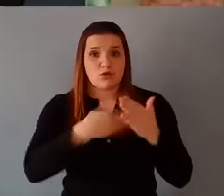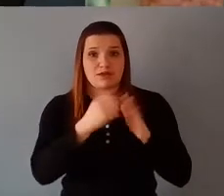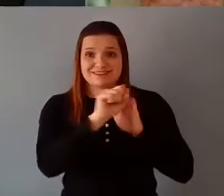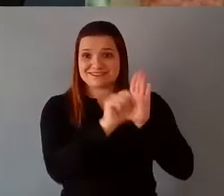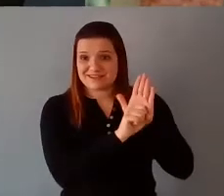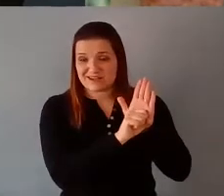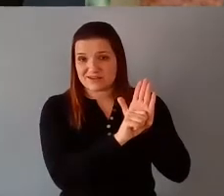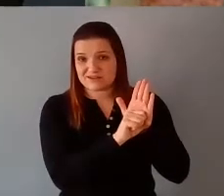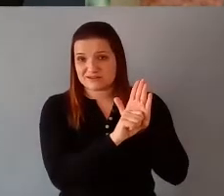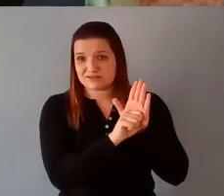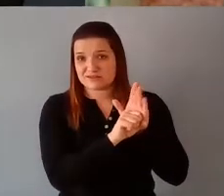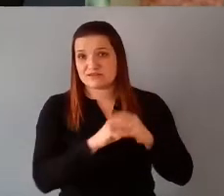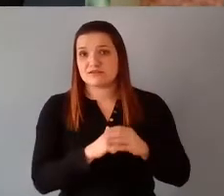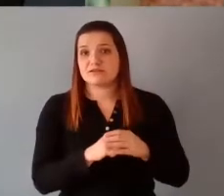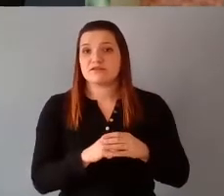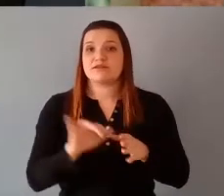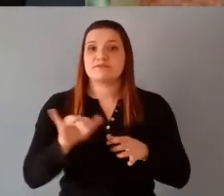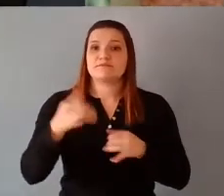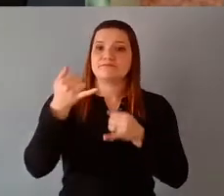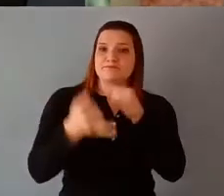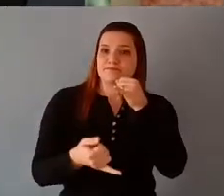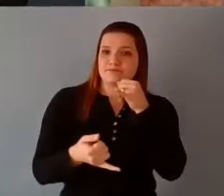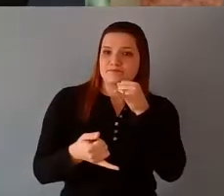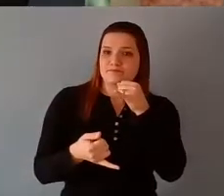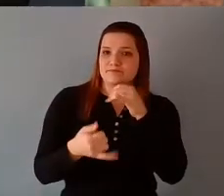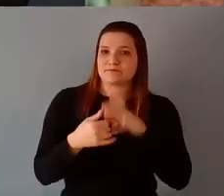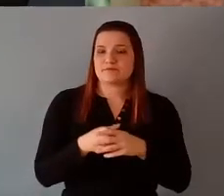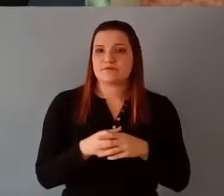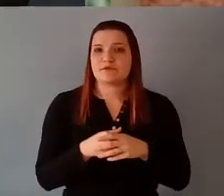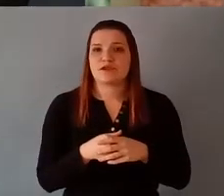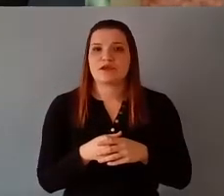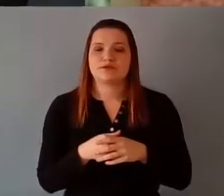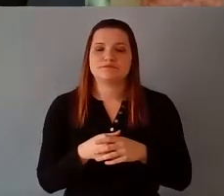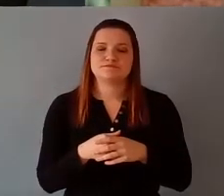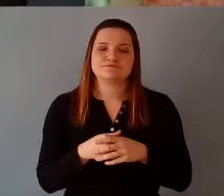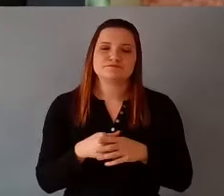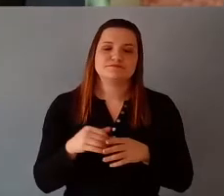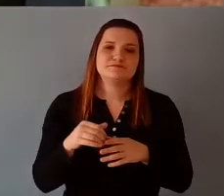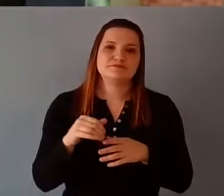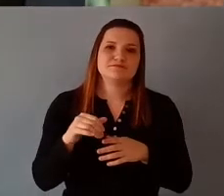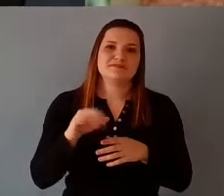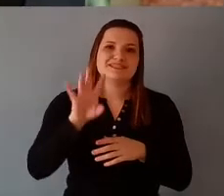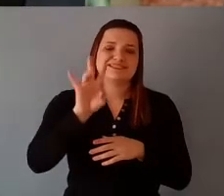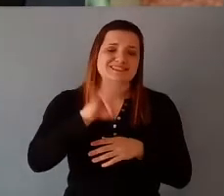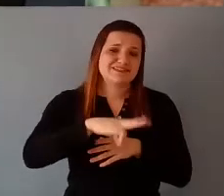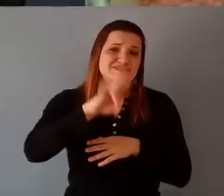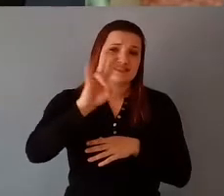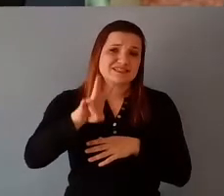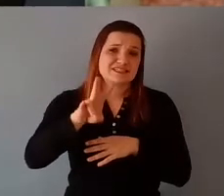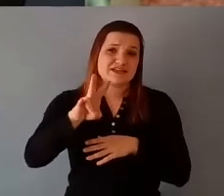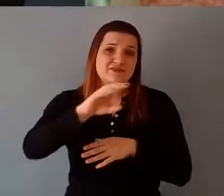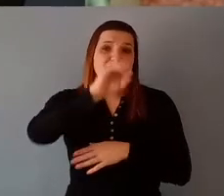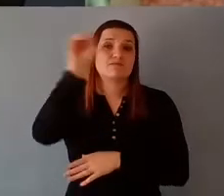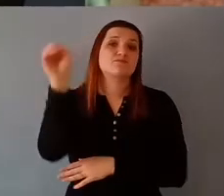then lastly, I'm asked this frequently, but 77% of those